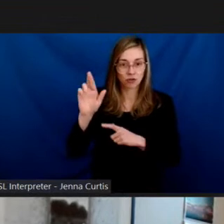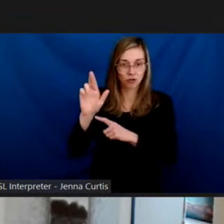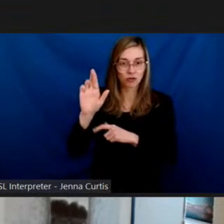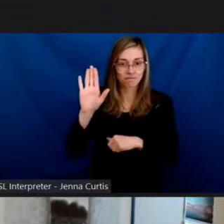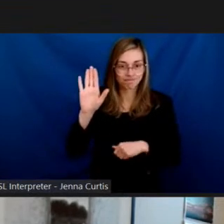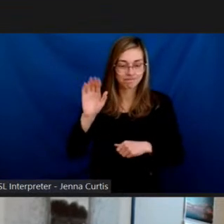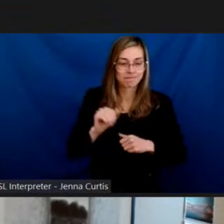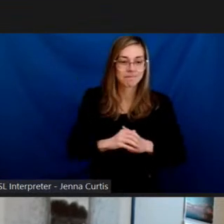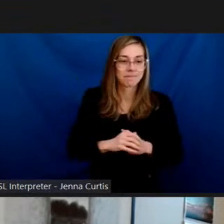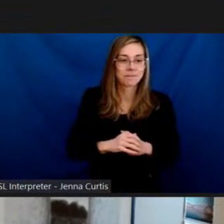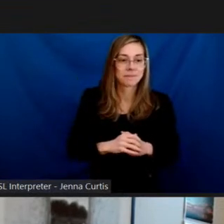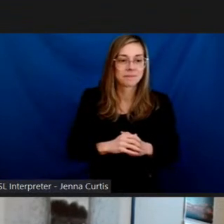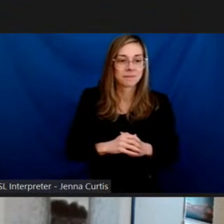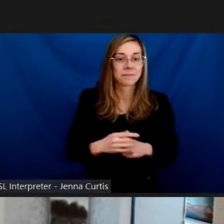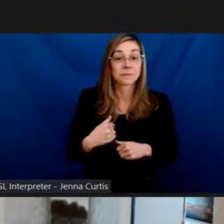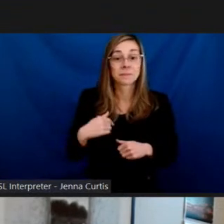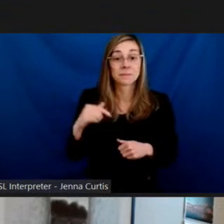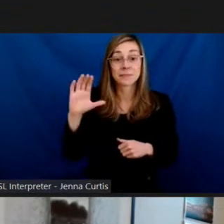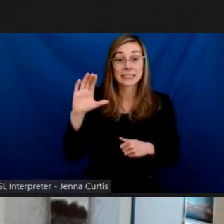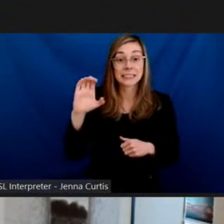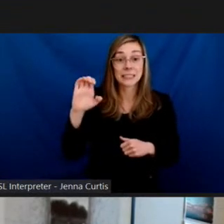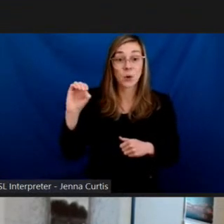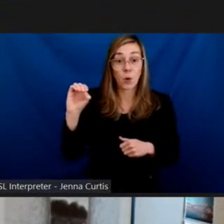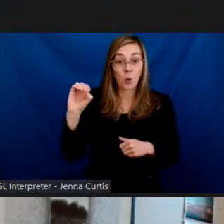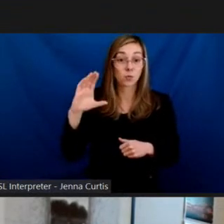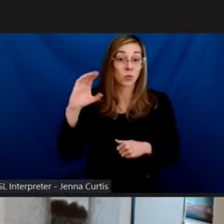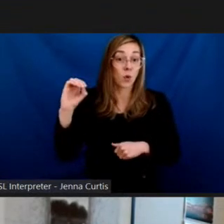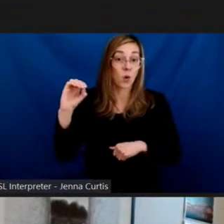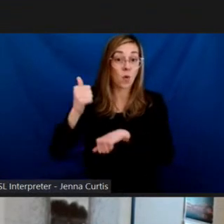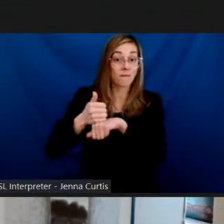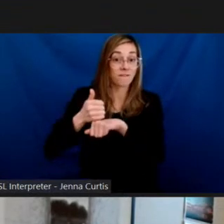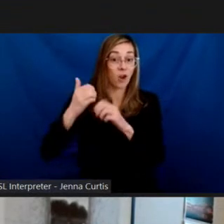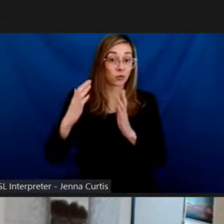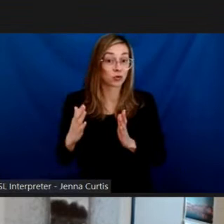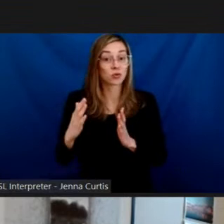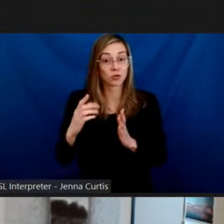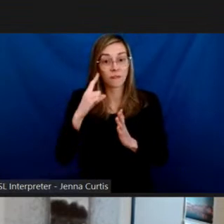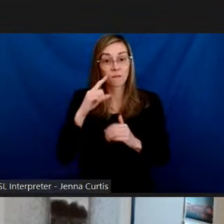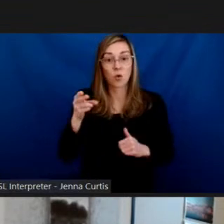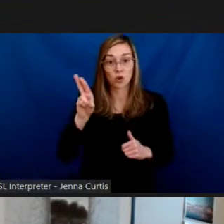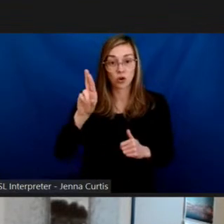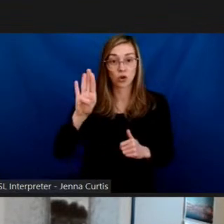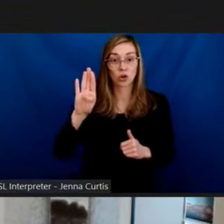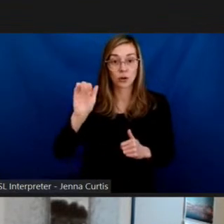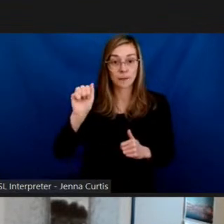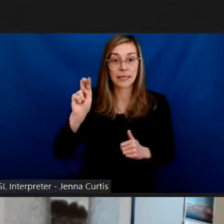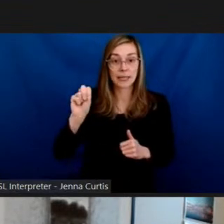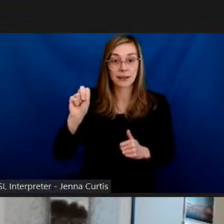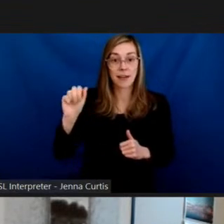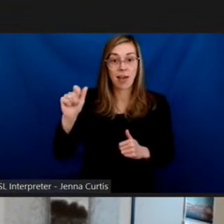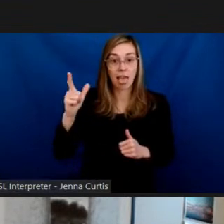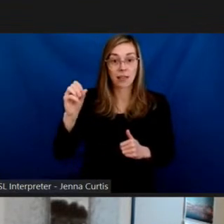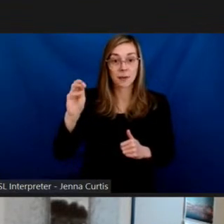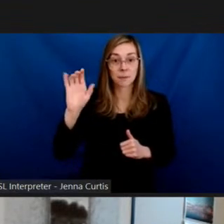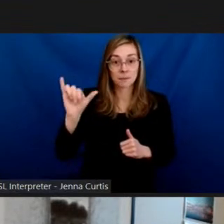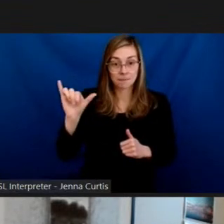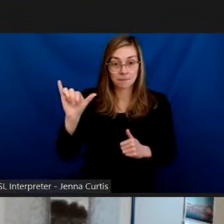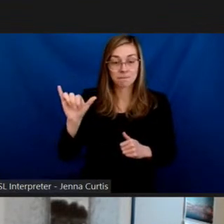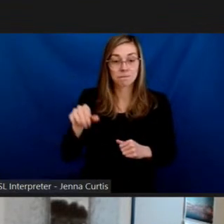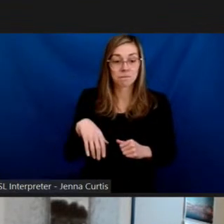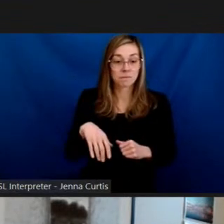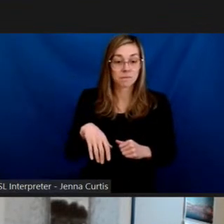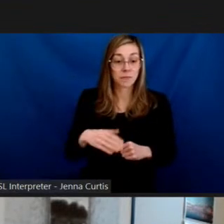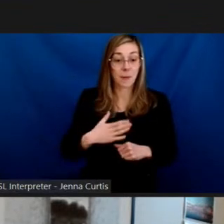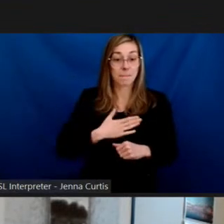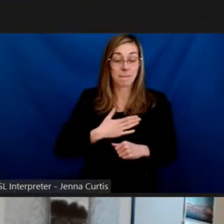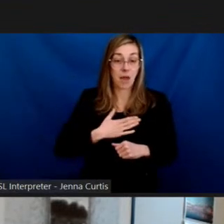I am the CEO and co-founder of Urban Alchemy. The doctor is in psychology. The